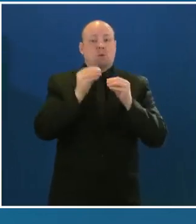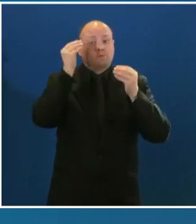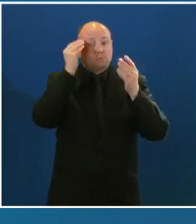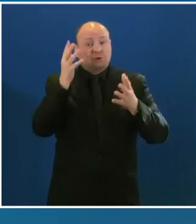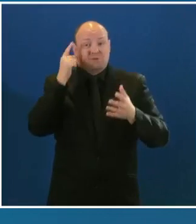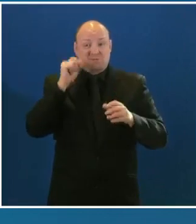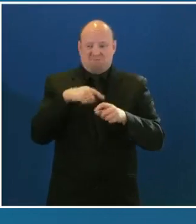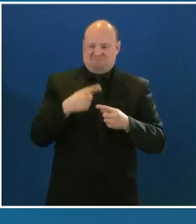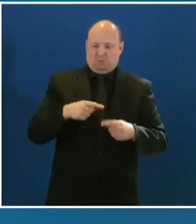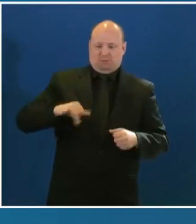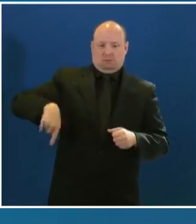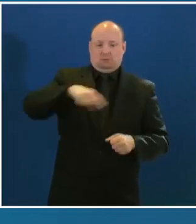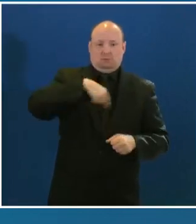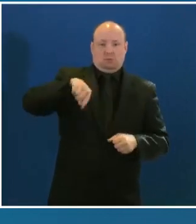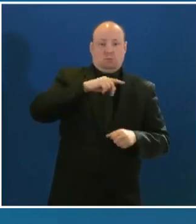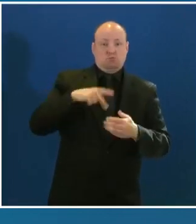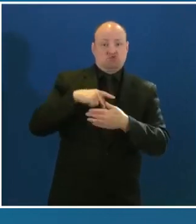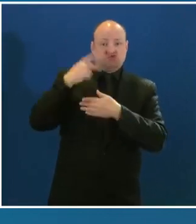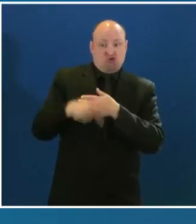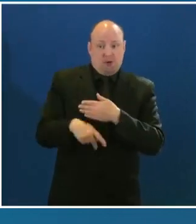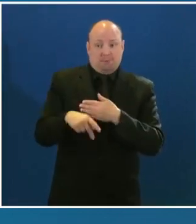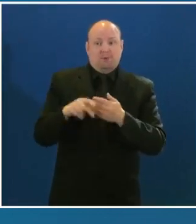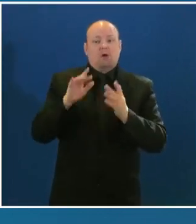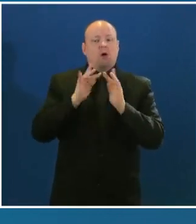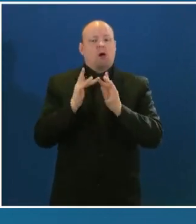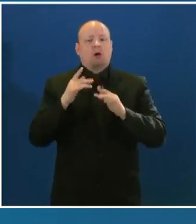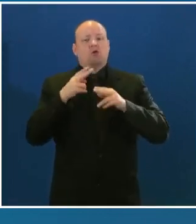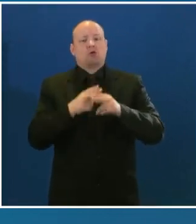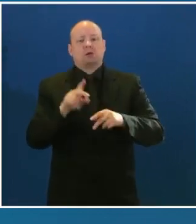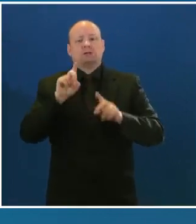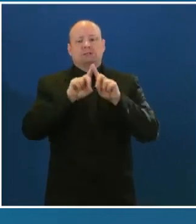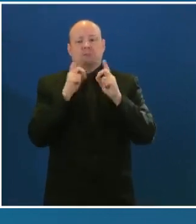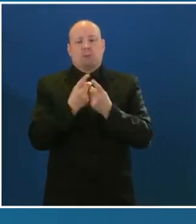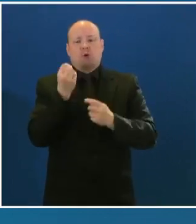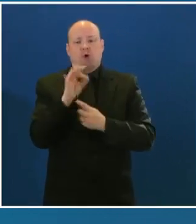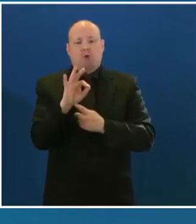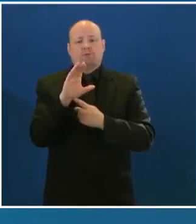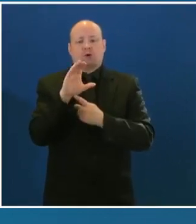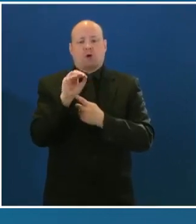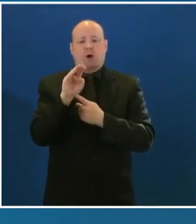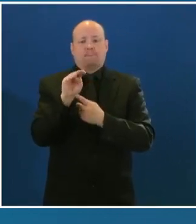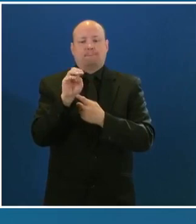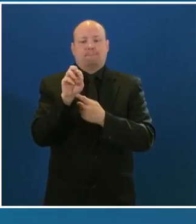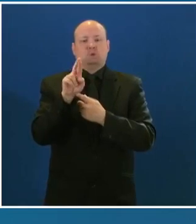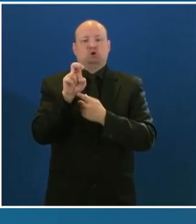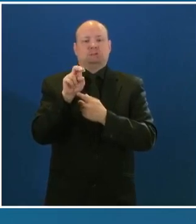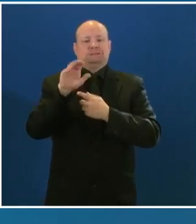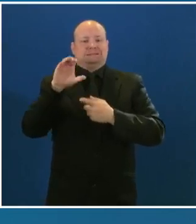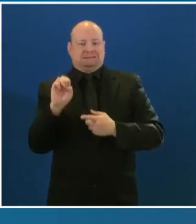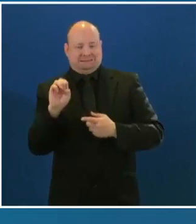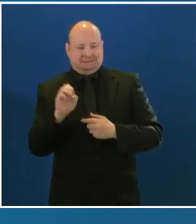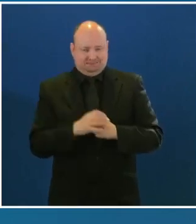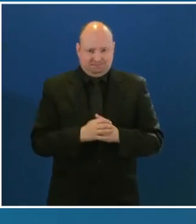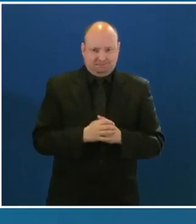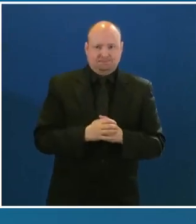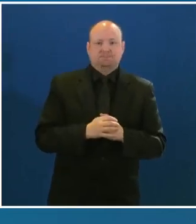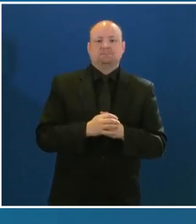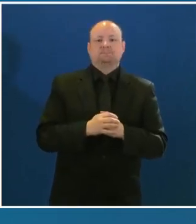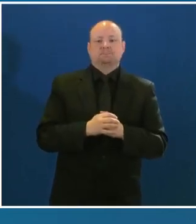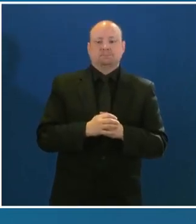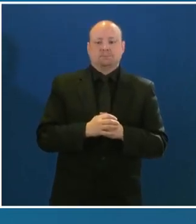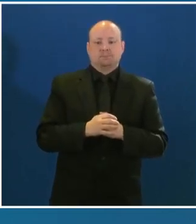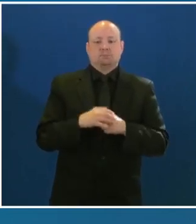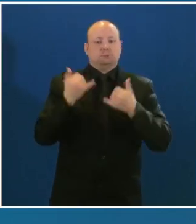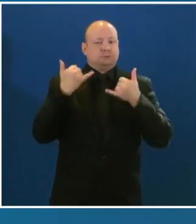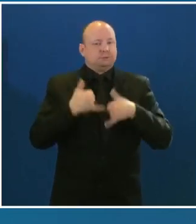programs, visit the Department of Commerce website at the state of Washington. We still have a long ways to